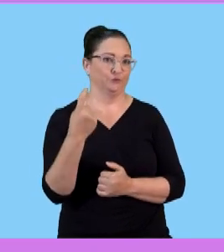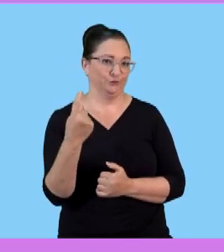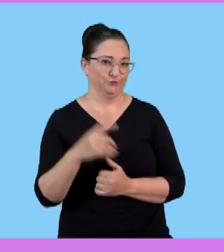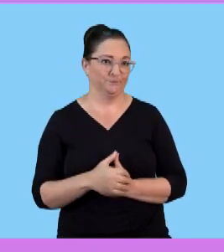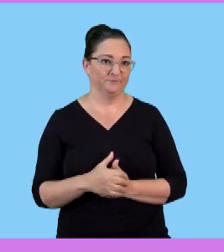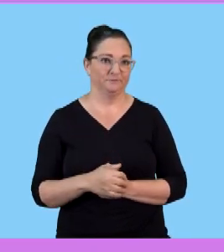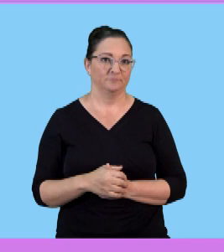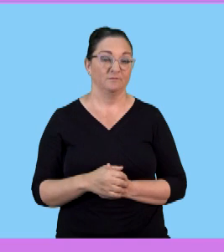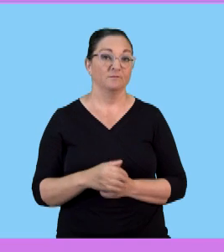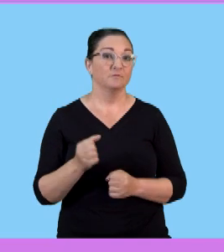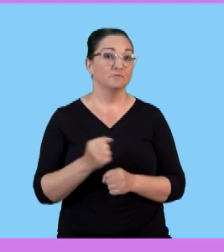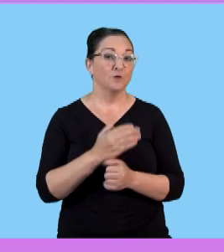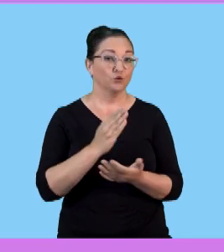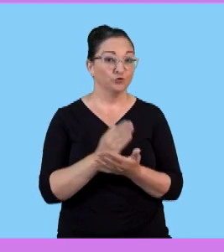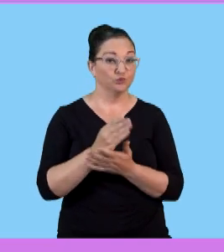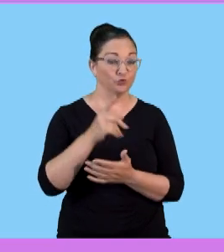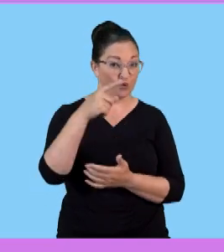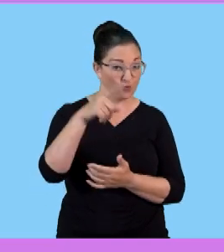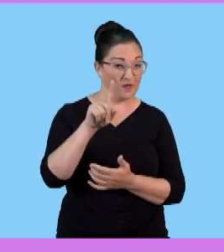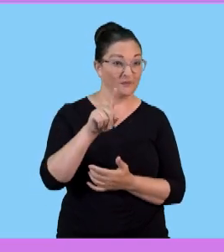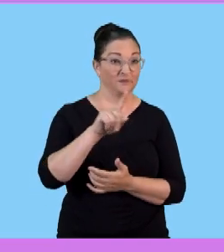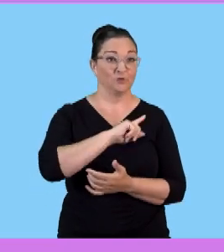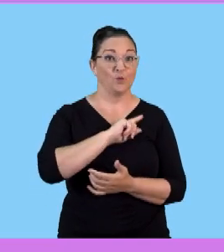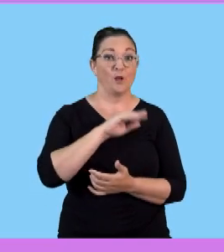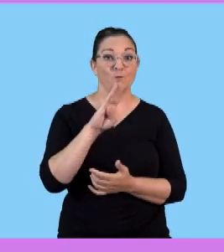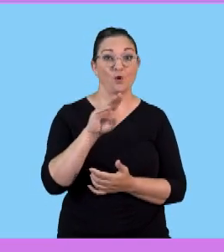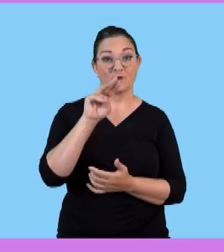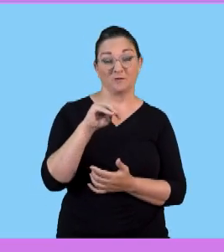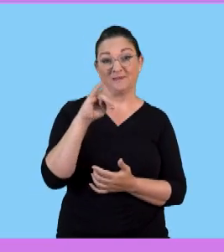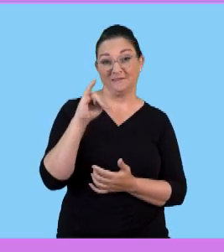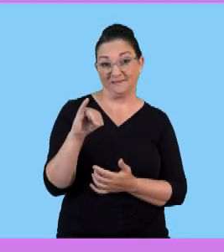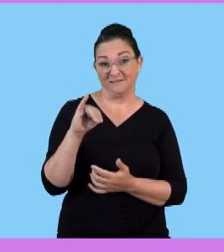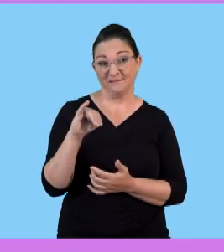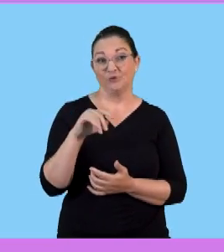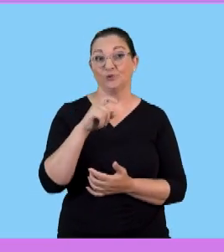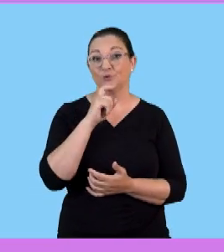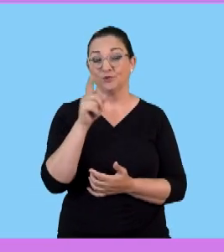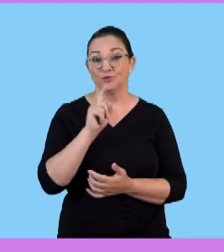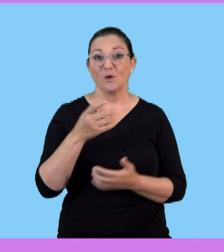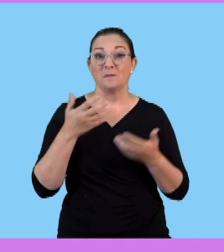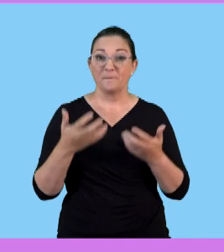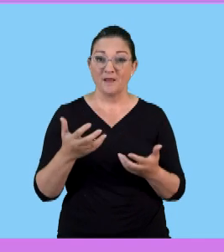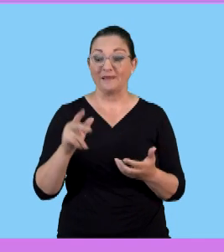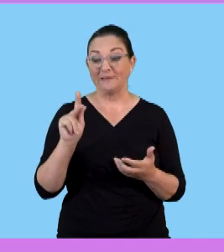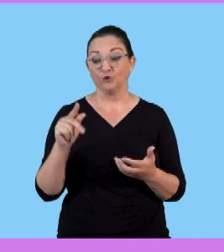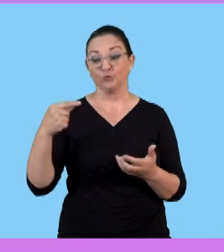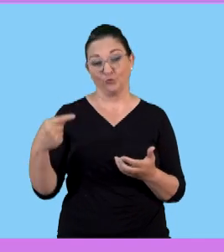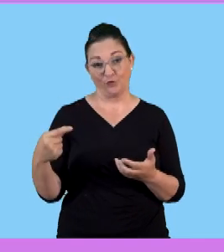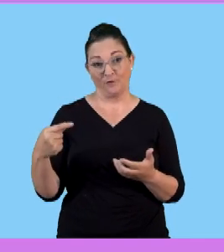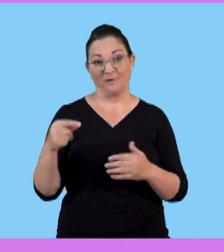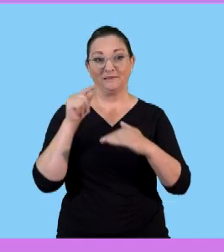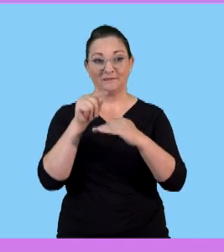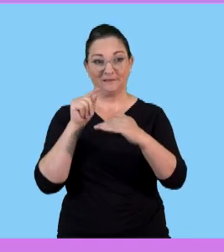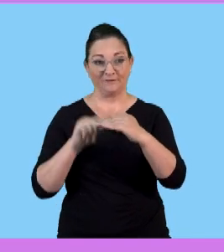correct formula. Okay, so please take note of it. In order for us to calculate body mass index, we use our mass in